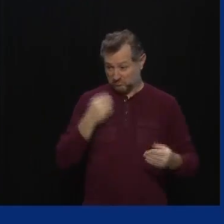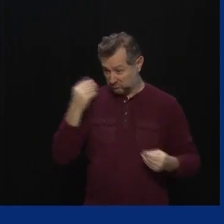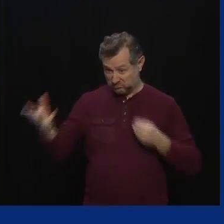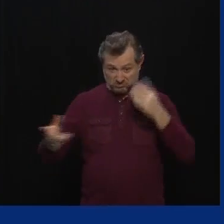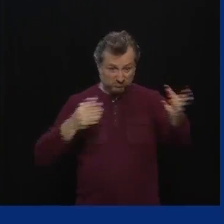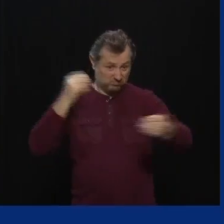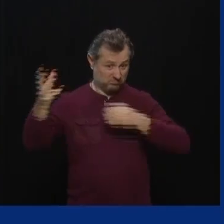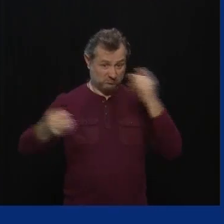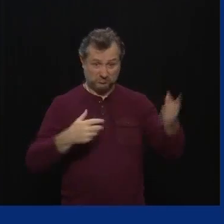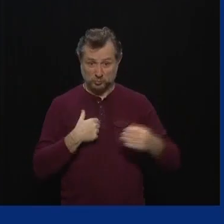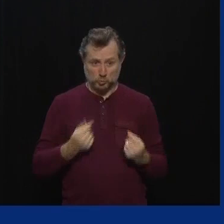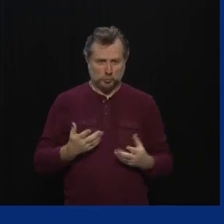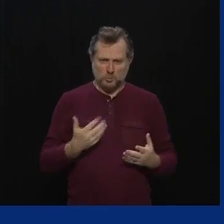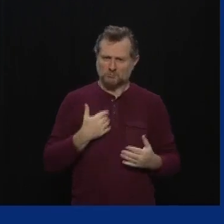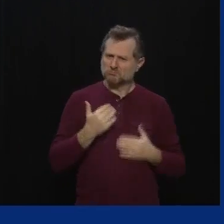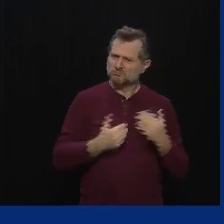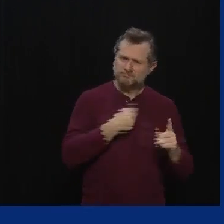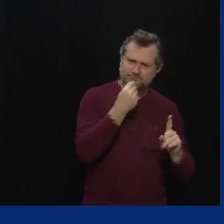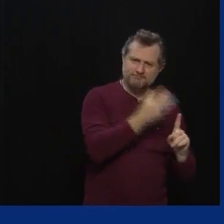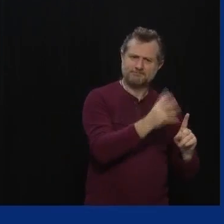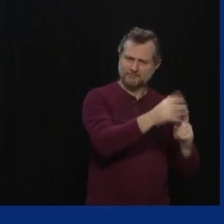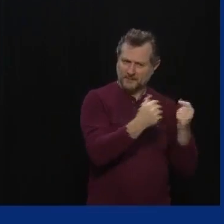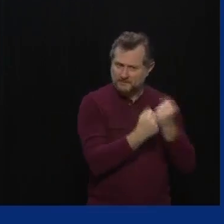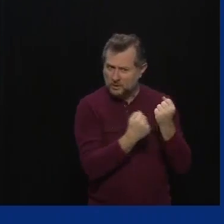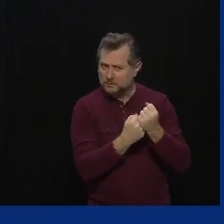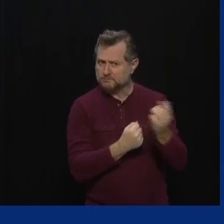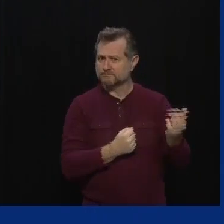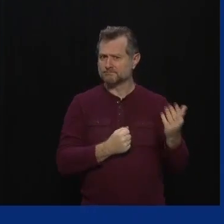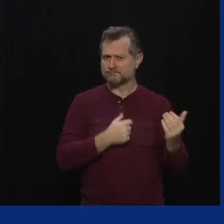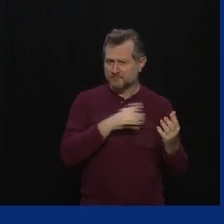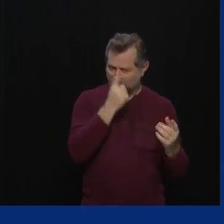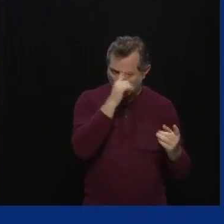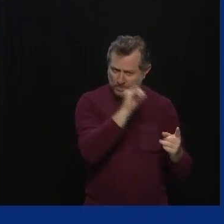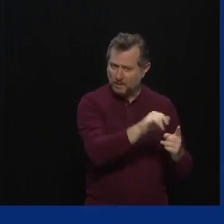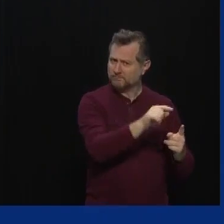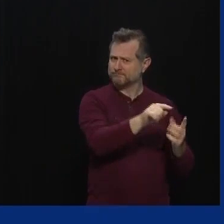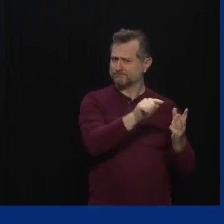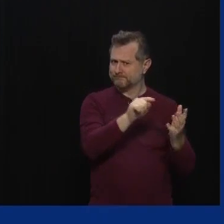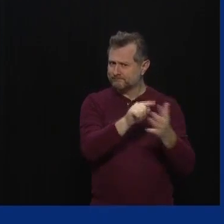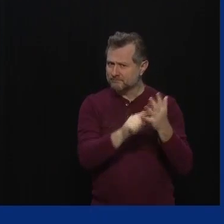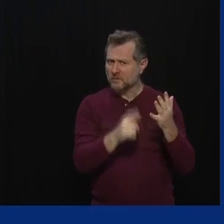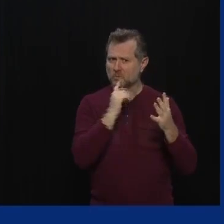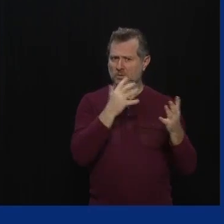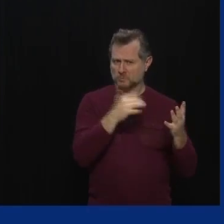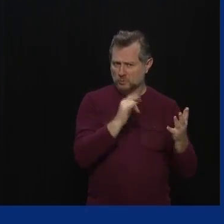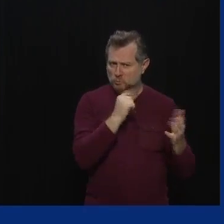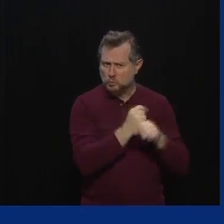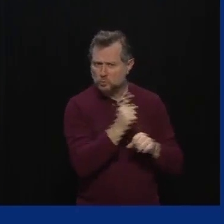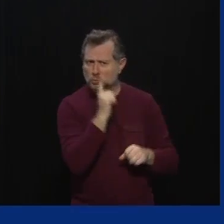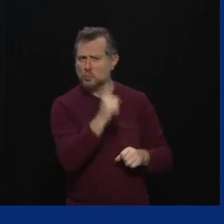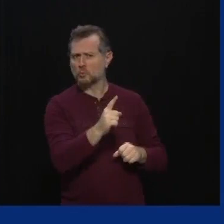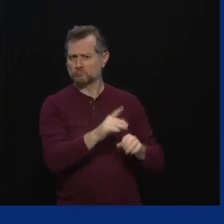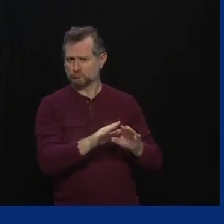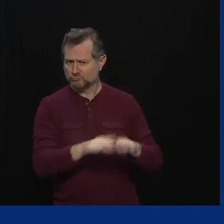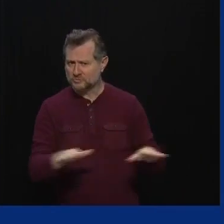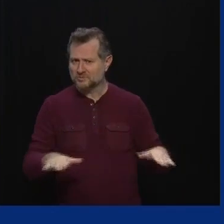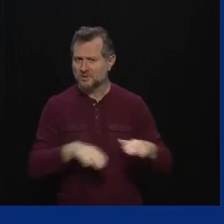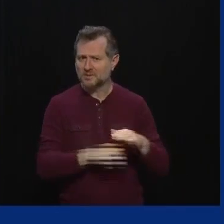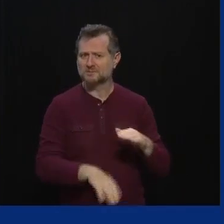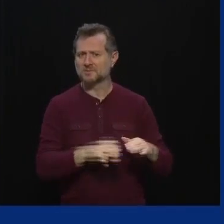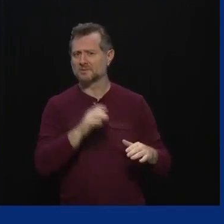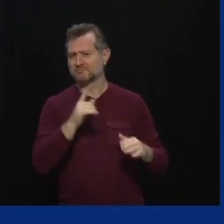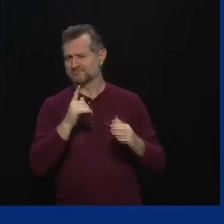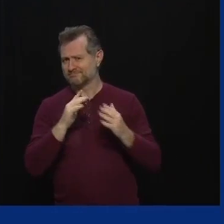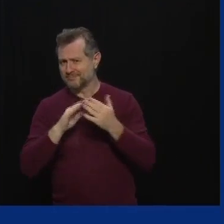that her advocacy and championing the cause of making sure that there's quality education for children, particularly in our underserved communities, that